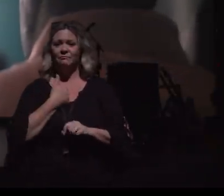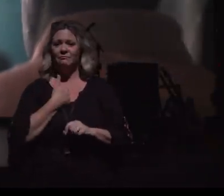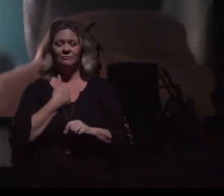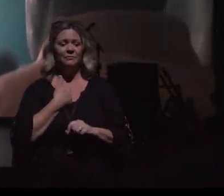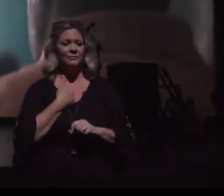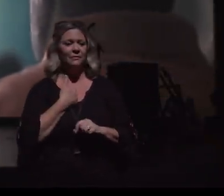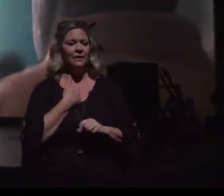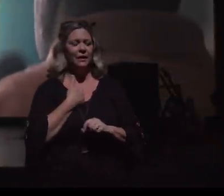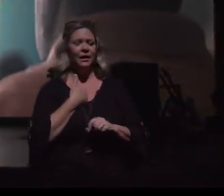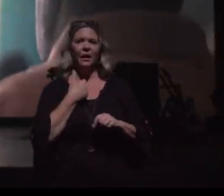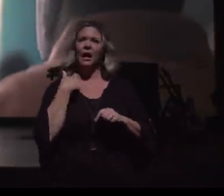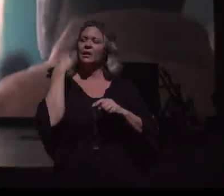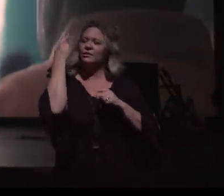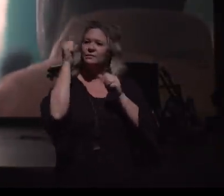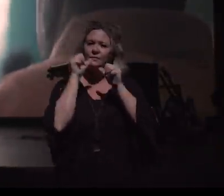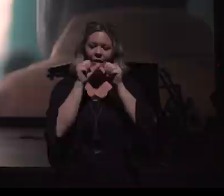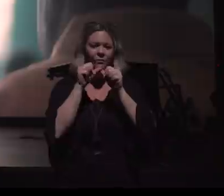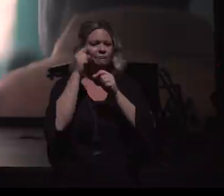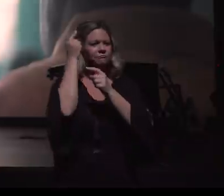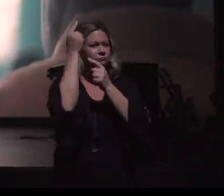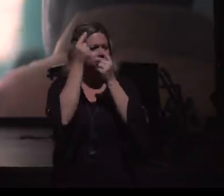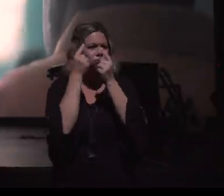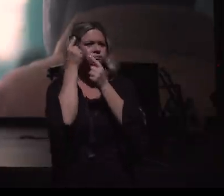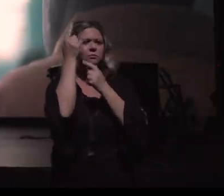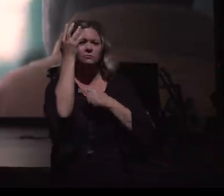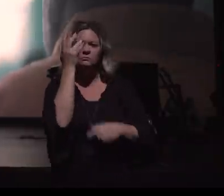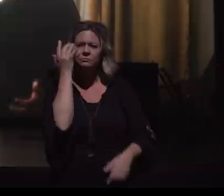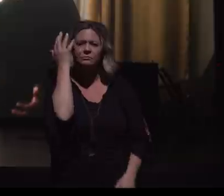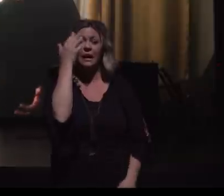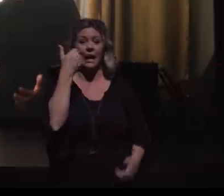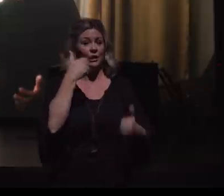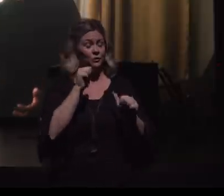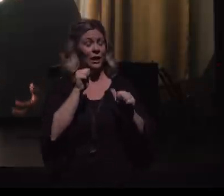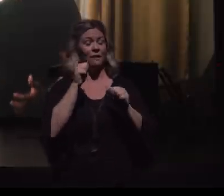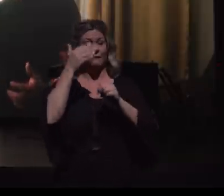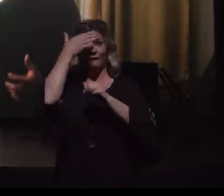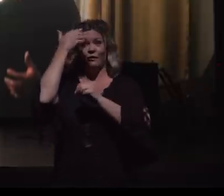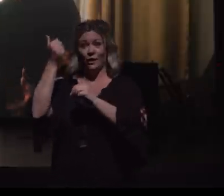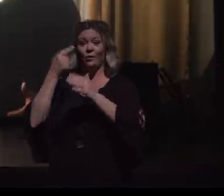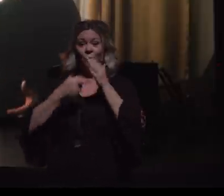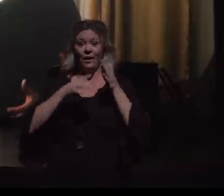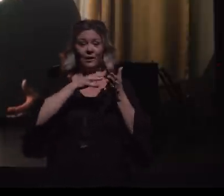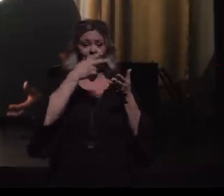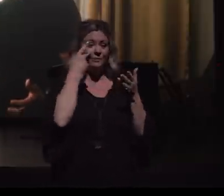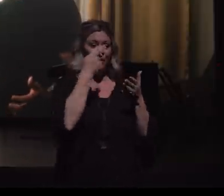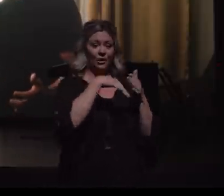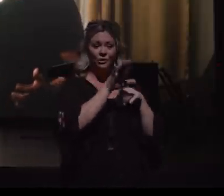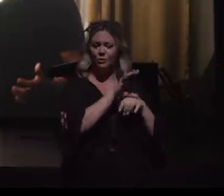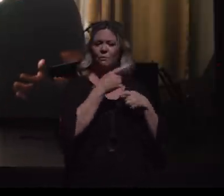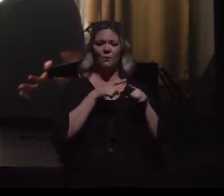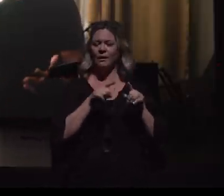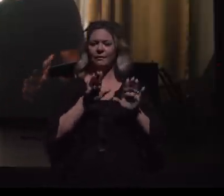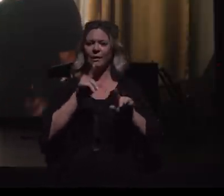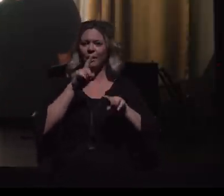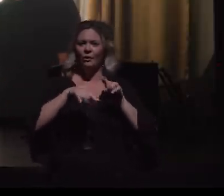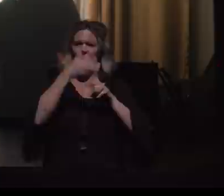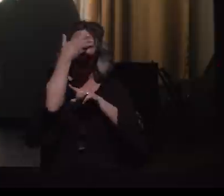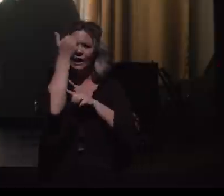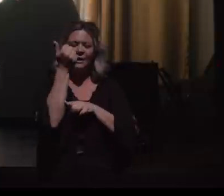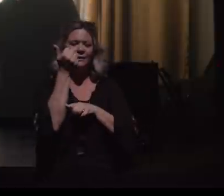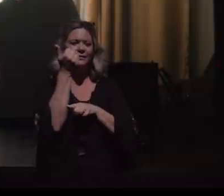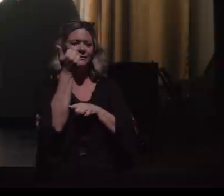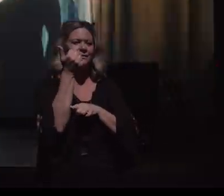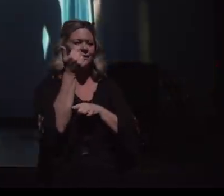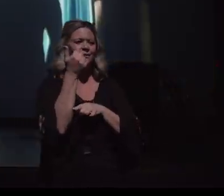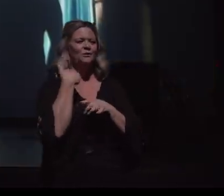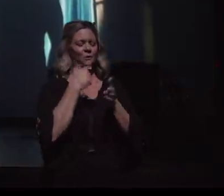I couldn't get it out of my mind, though. Like, I really couldn't. And I tried, but I couldn't. And then I'm like, I'm gonna